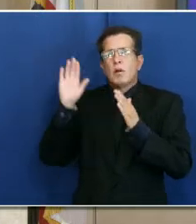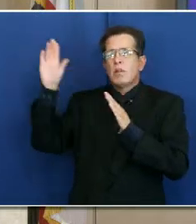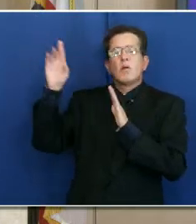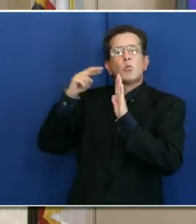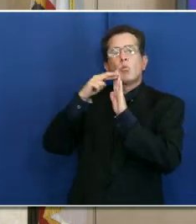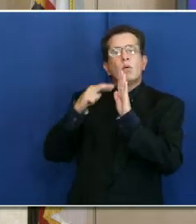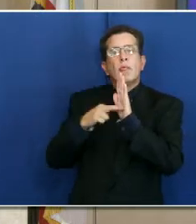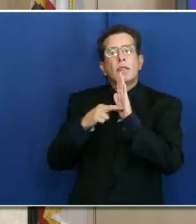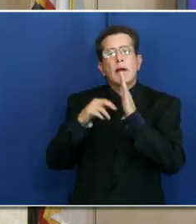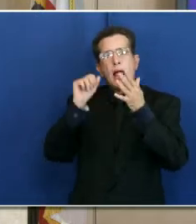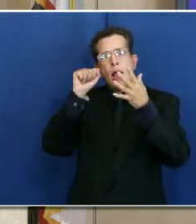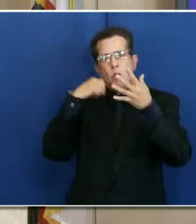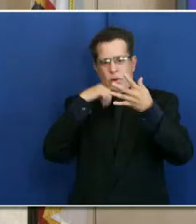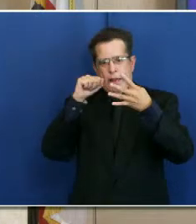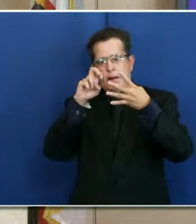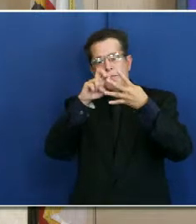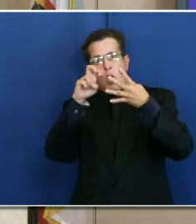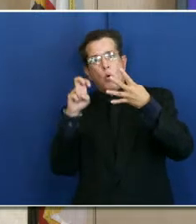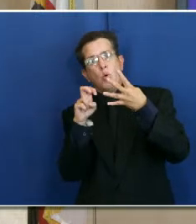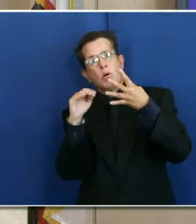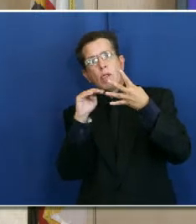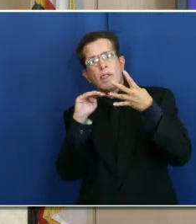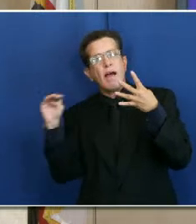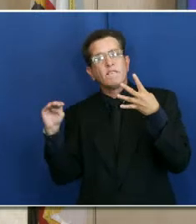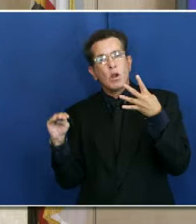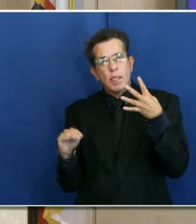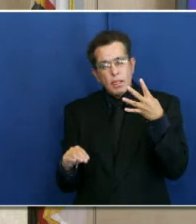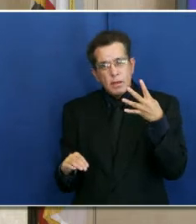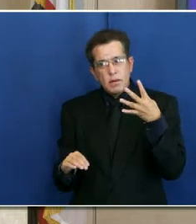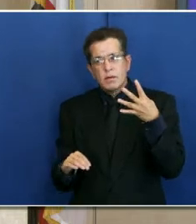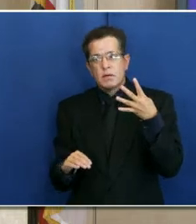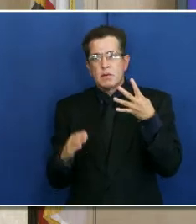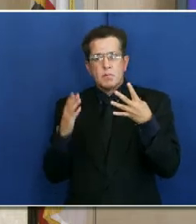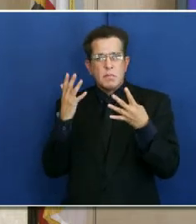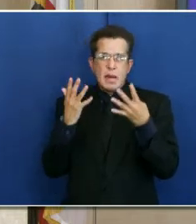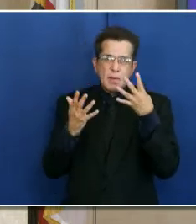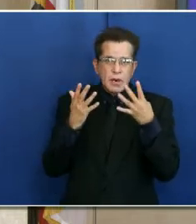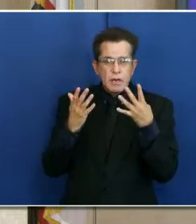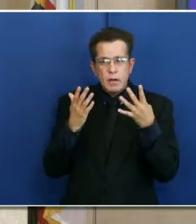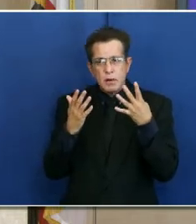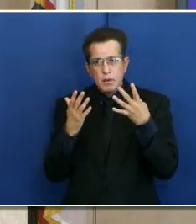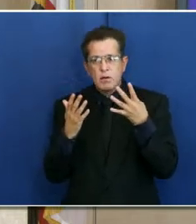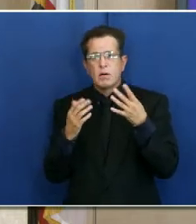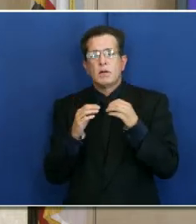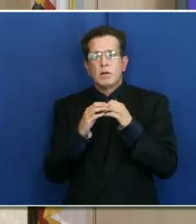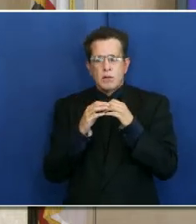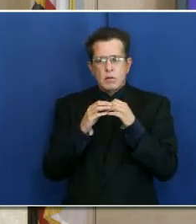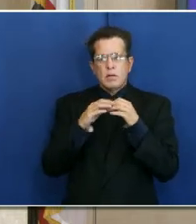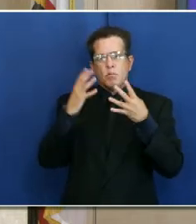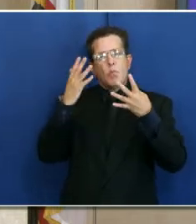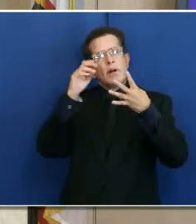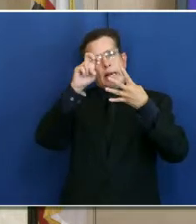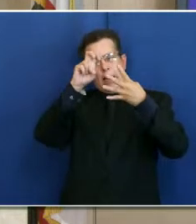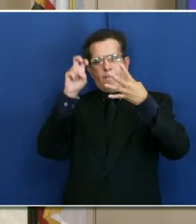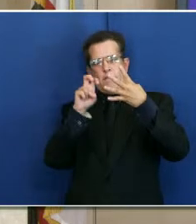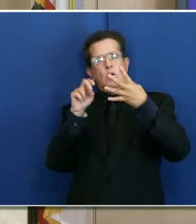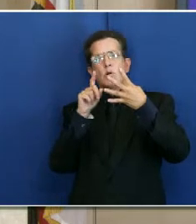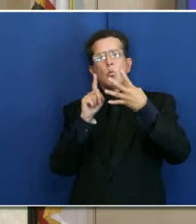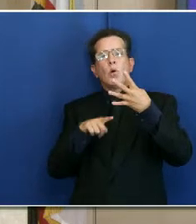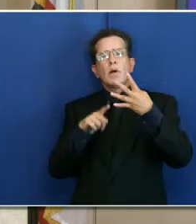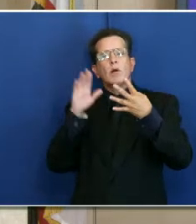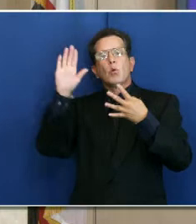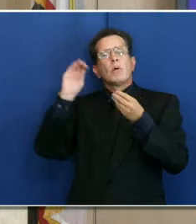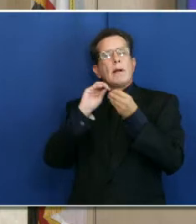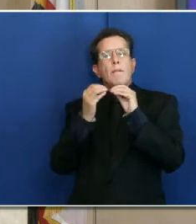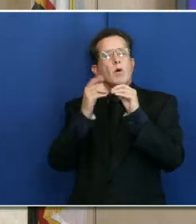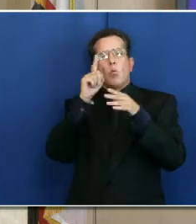to move down to a lower tier? And maybe more carefully define the orange tier. What are the case counts and